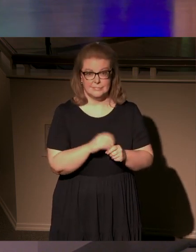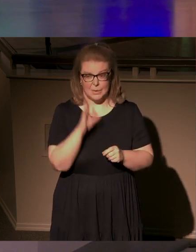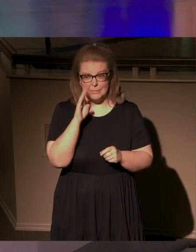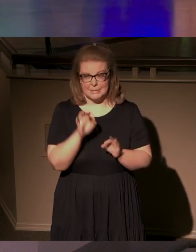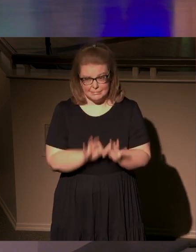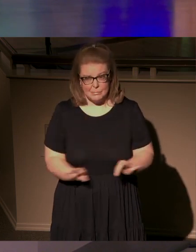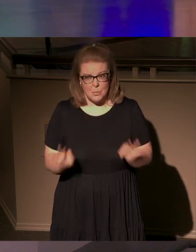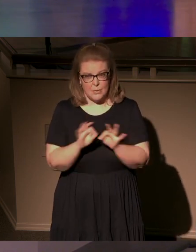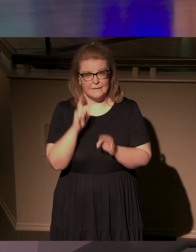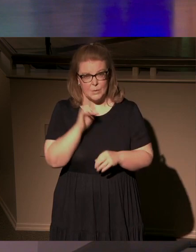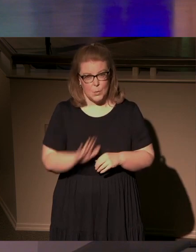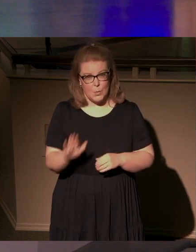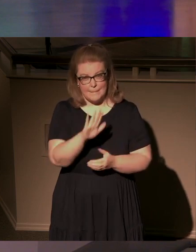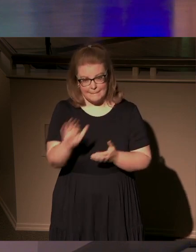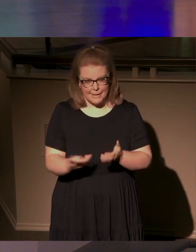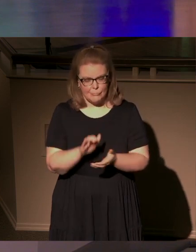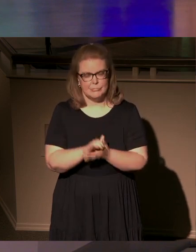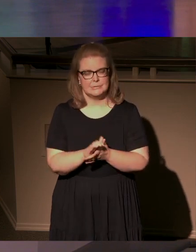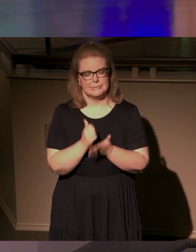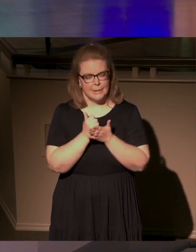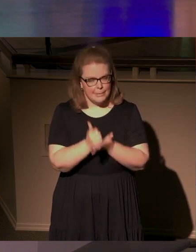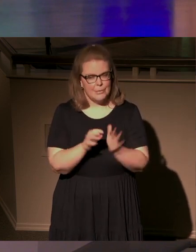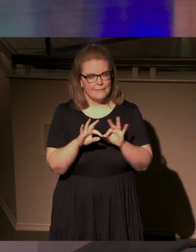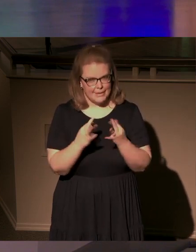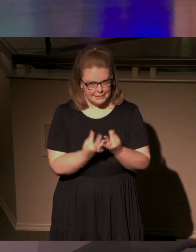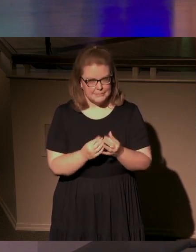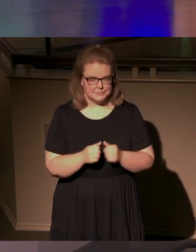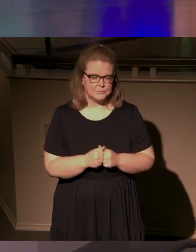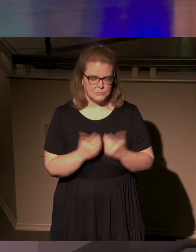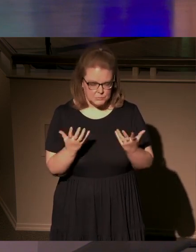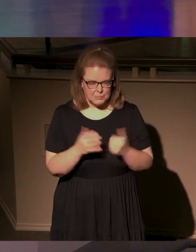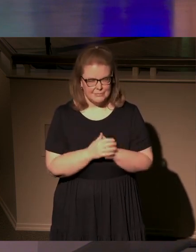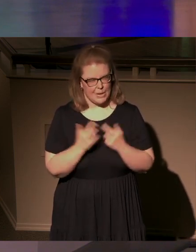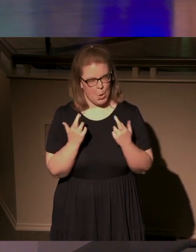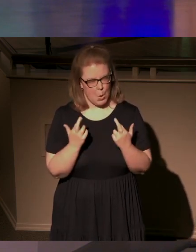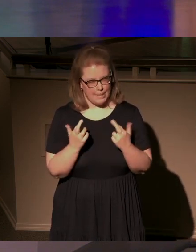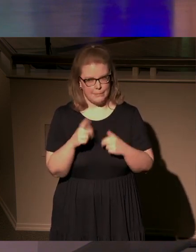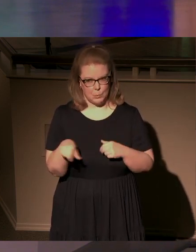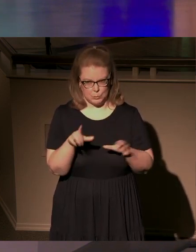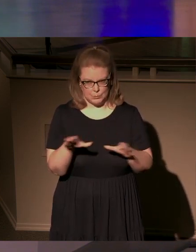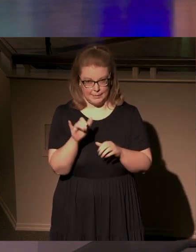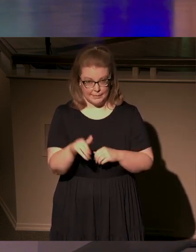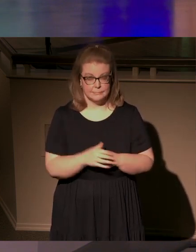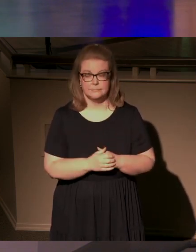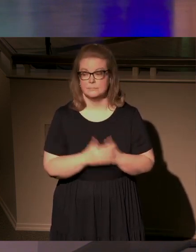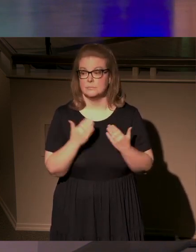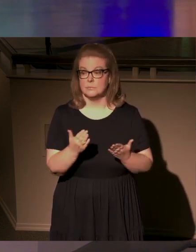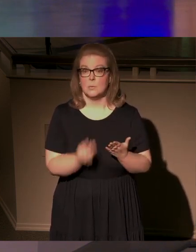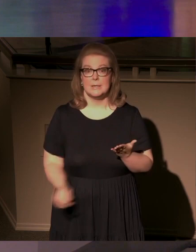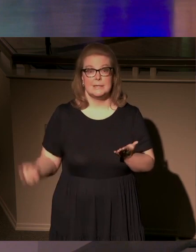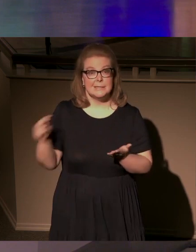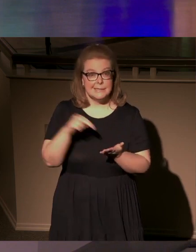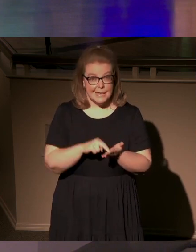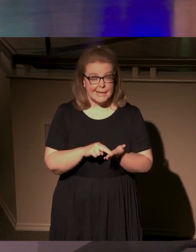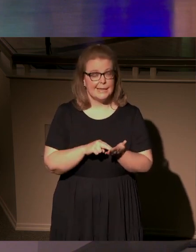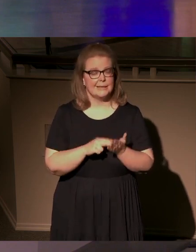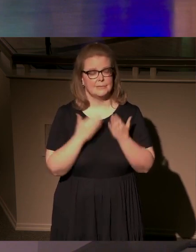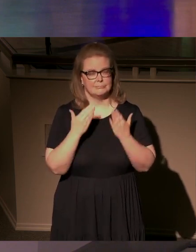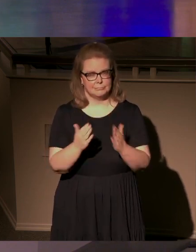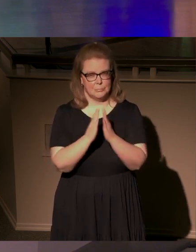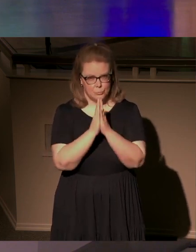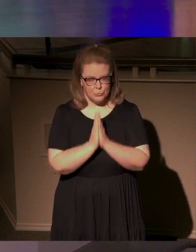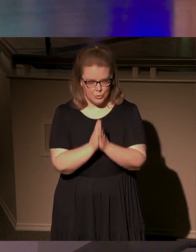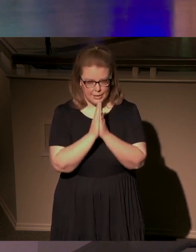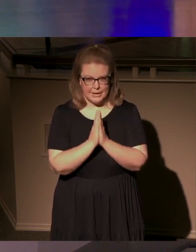for your marriage, and it will help your family. And so, I hope that you will do that. All right, let's stand. Let's open with